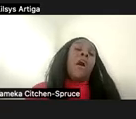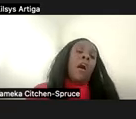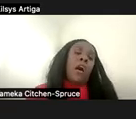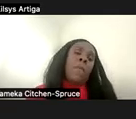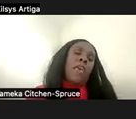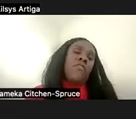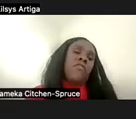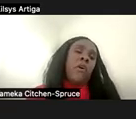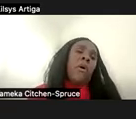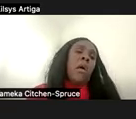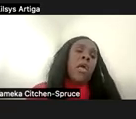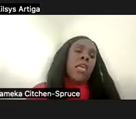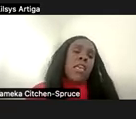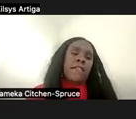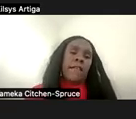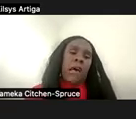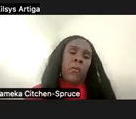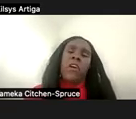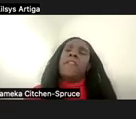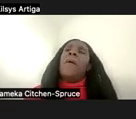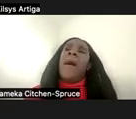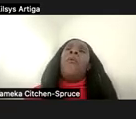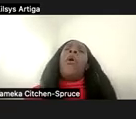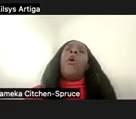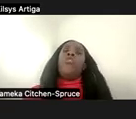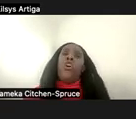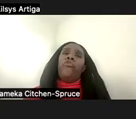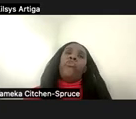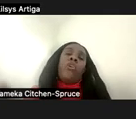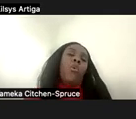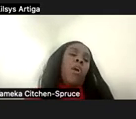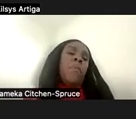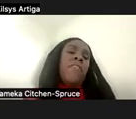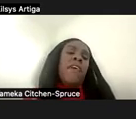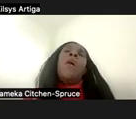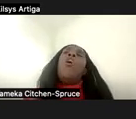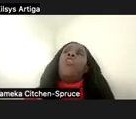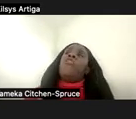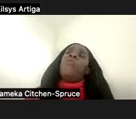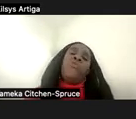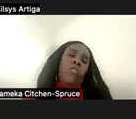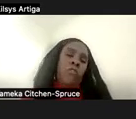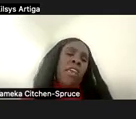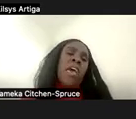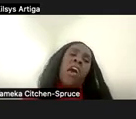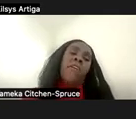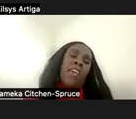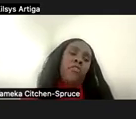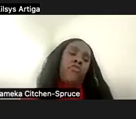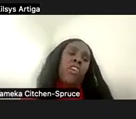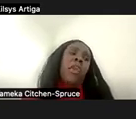else. And so it's really about, you know, doing the work, but then also